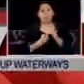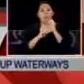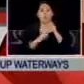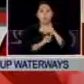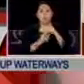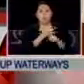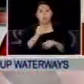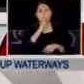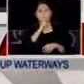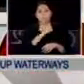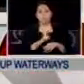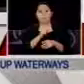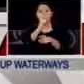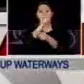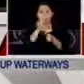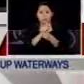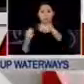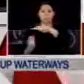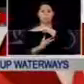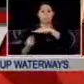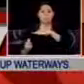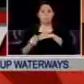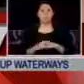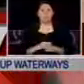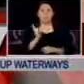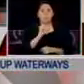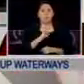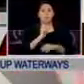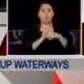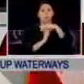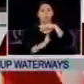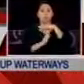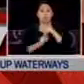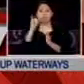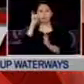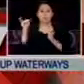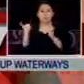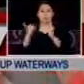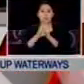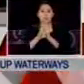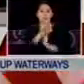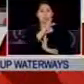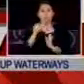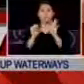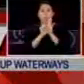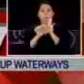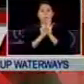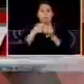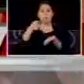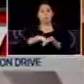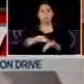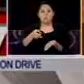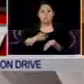of the following documents. A. Customer identification and specimen signature card of the bank